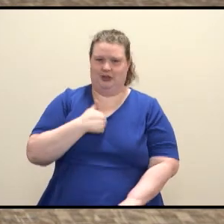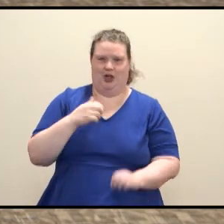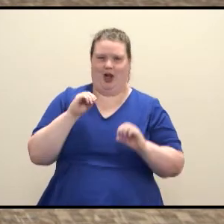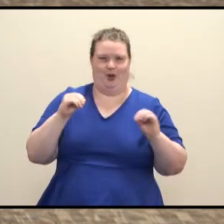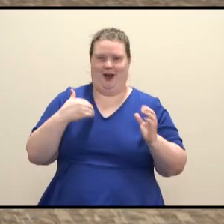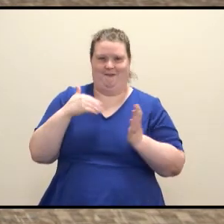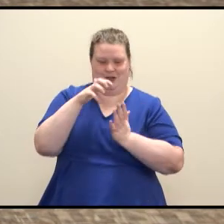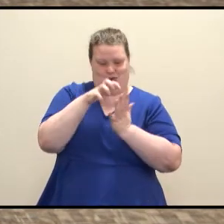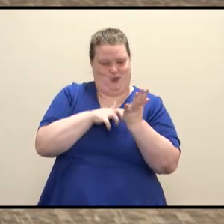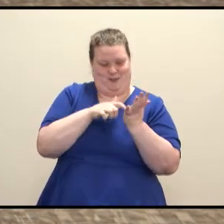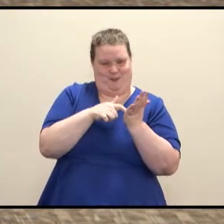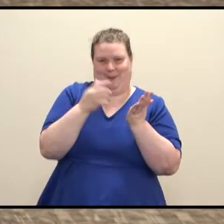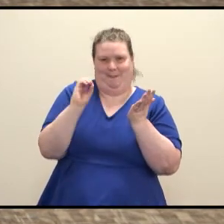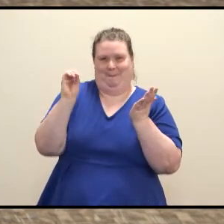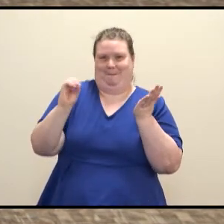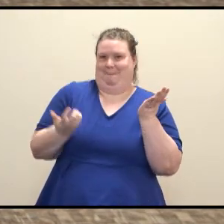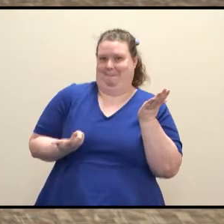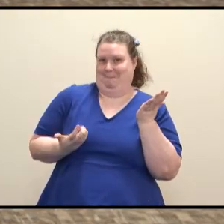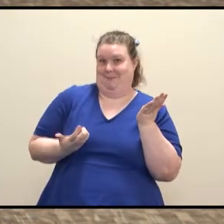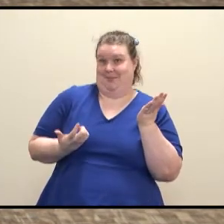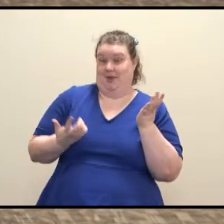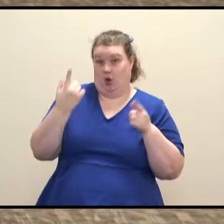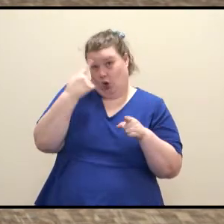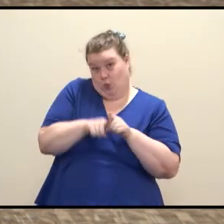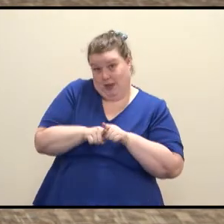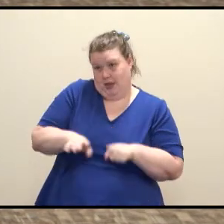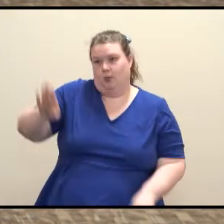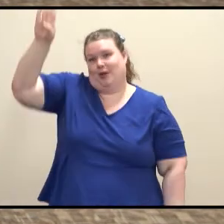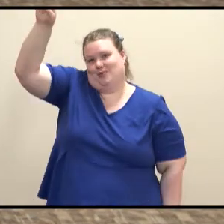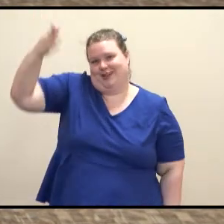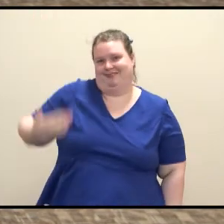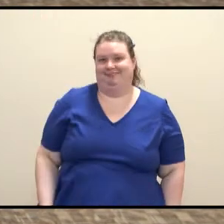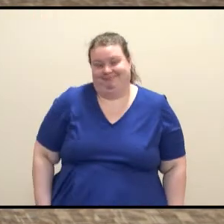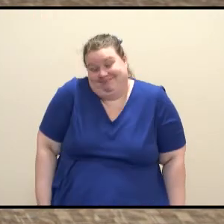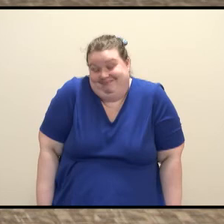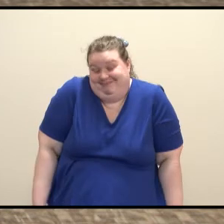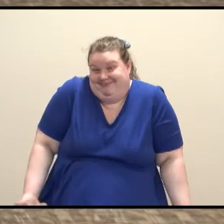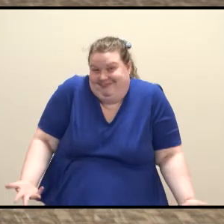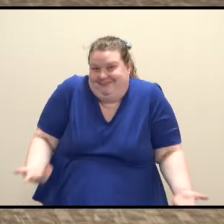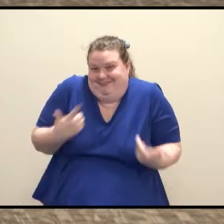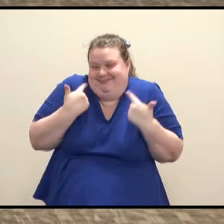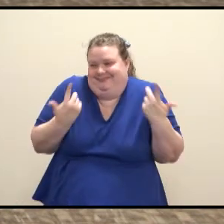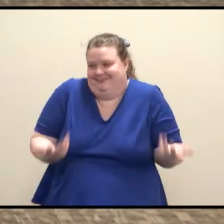for this. So if you agree, just raise your hand.